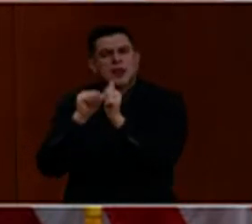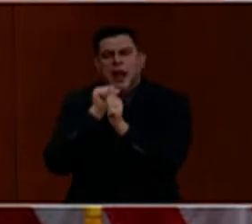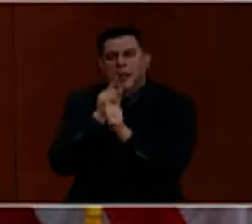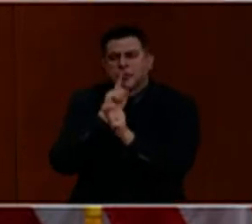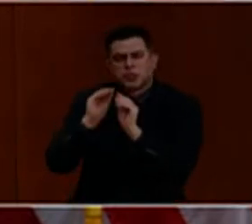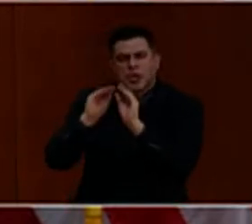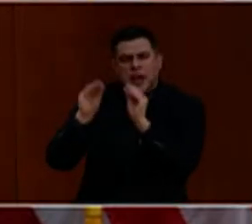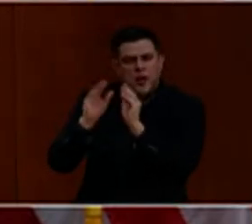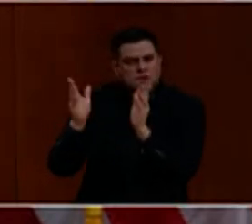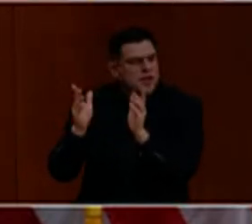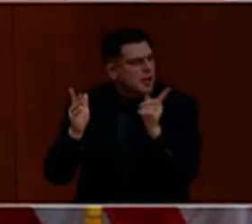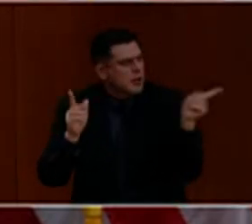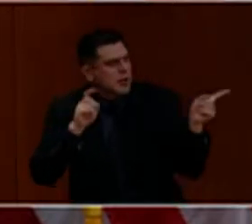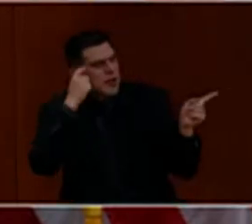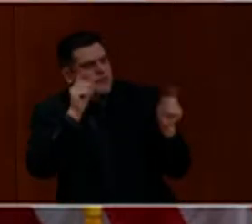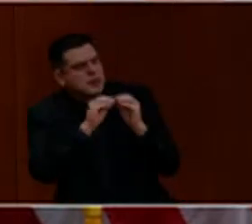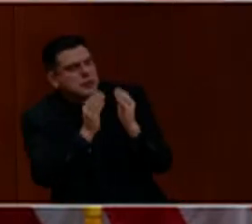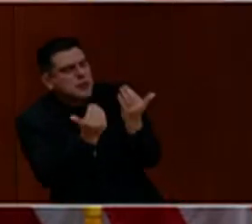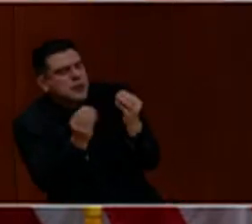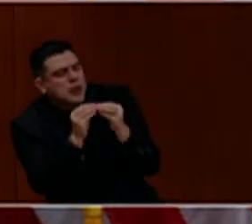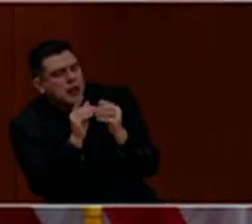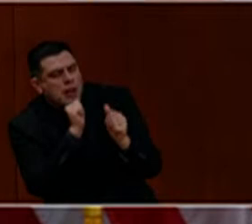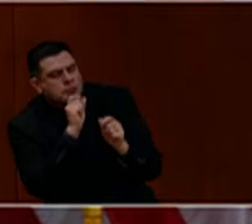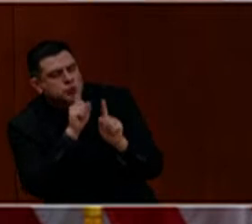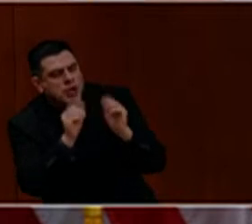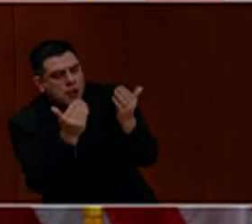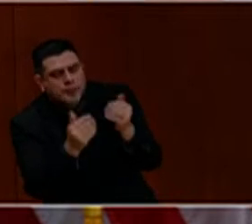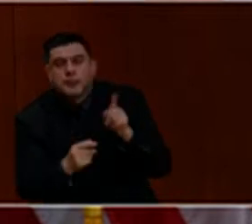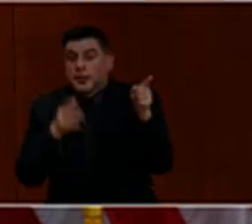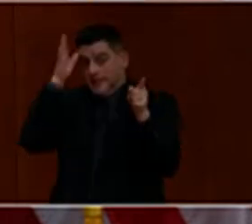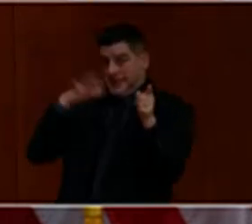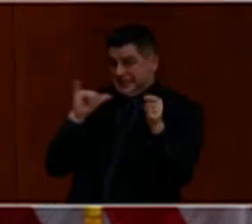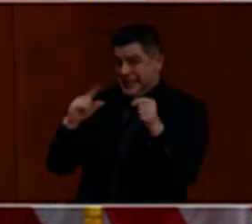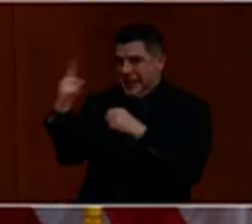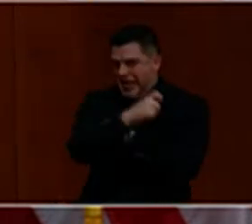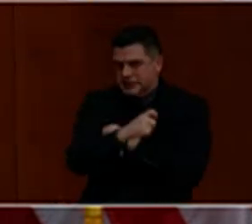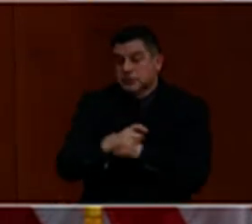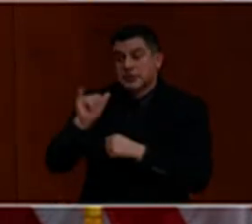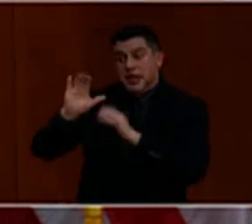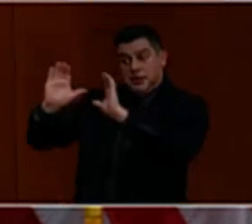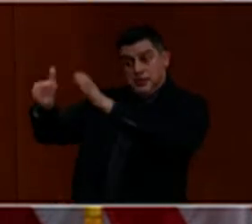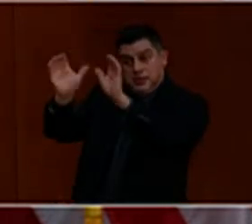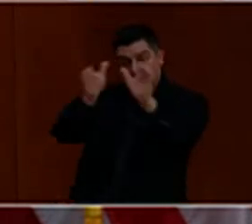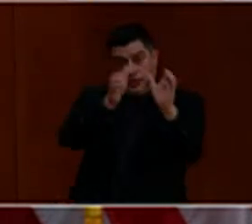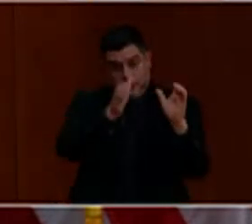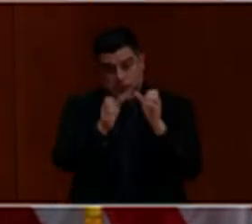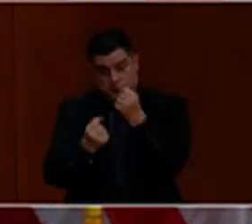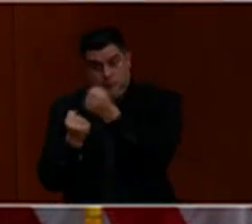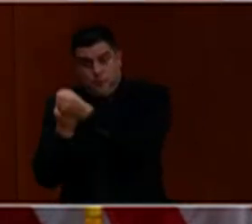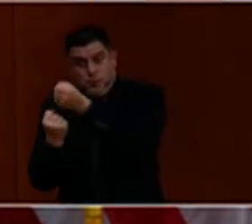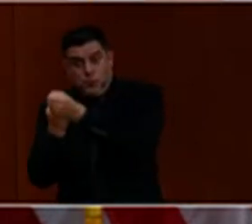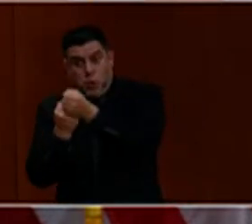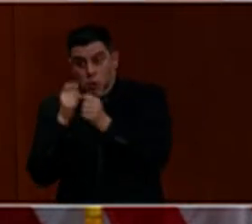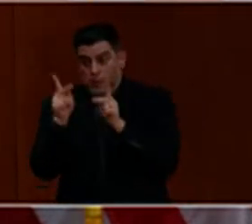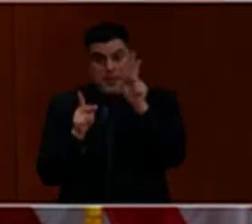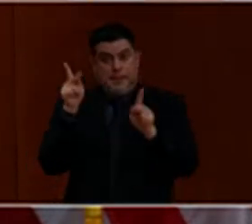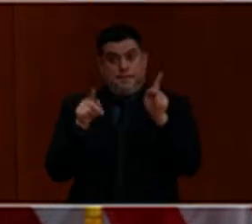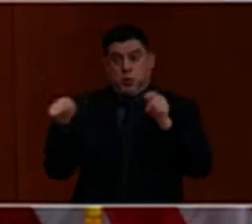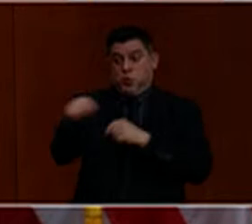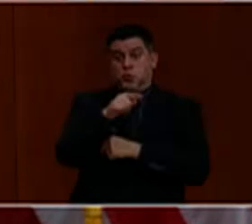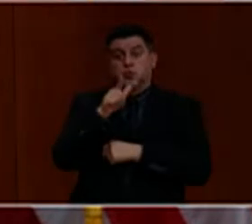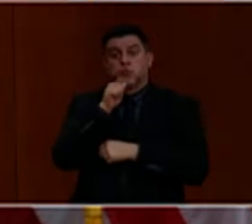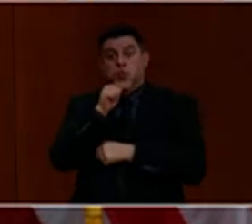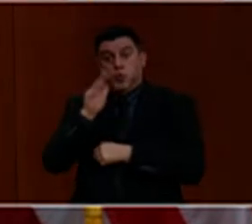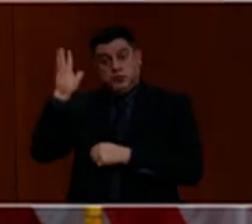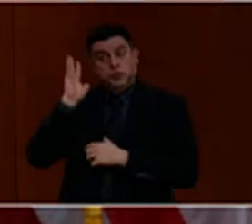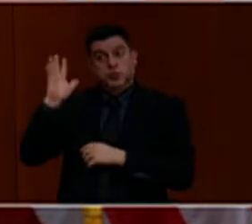No, that's okay. There's some felon voting rights groups who are frustrated because there was some new information, new guidance on how to vote if you're a felon or a former felon in the